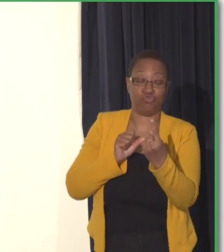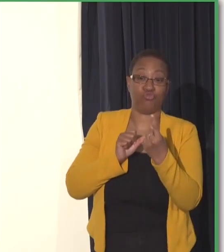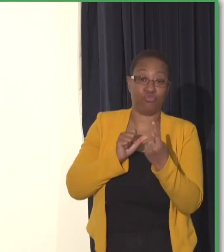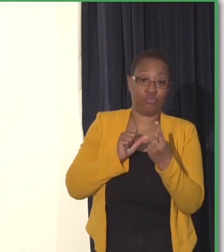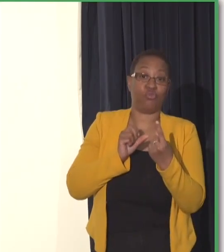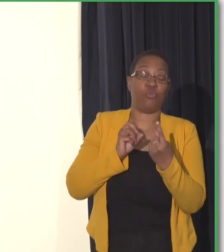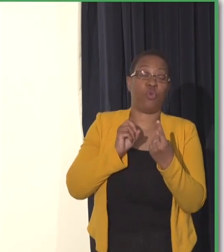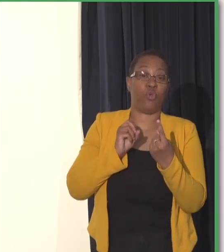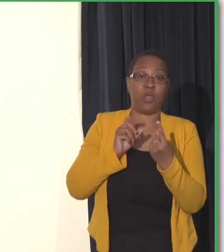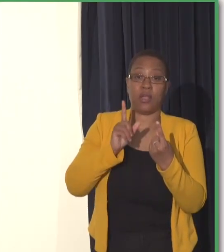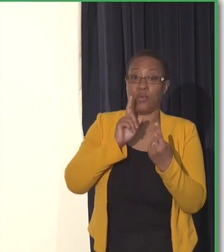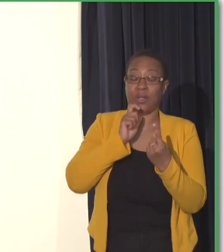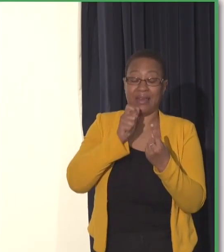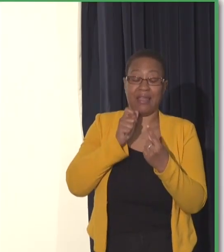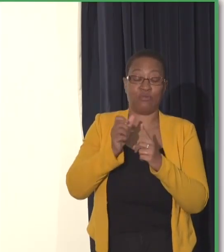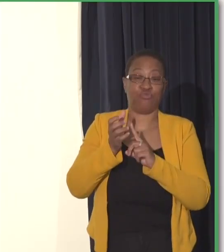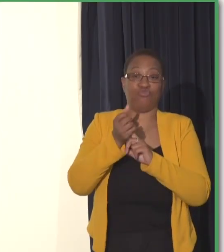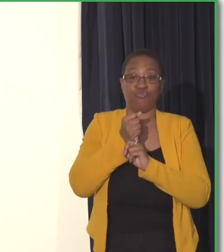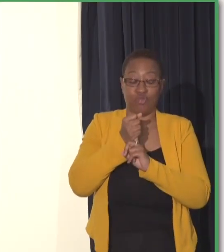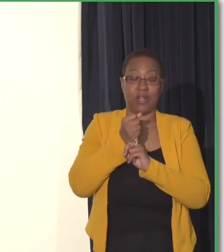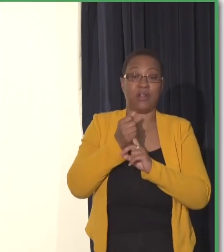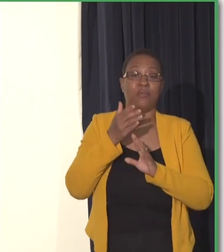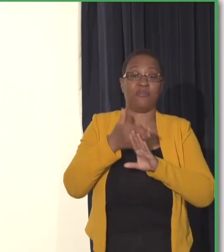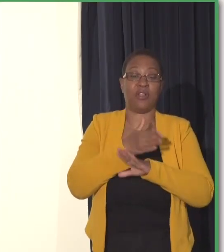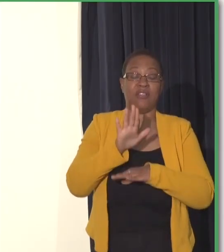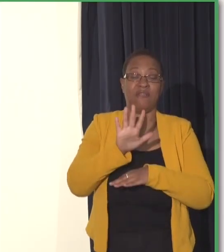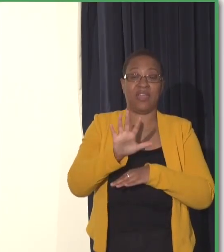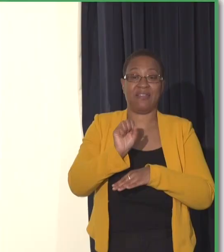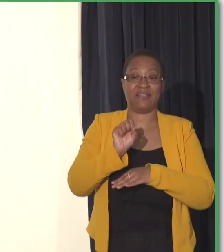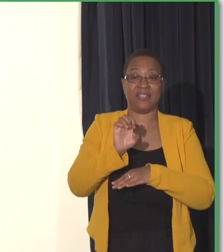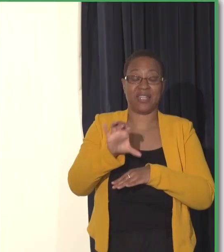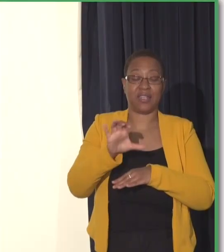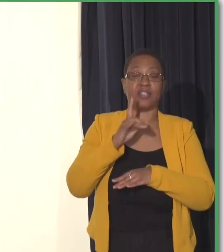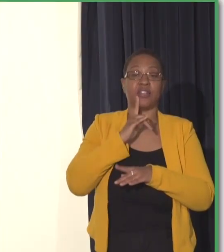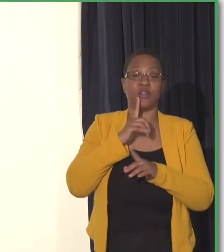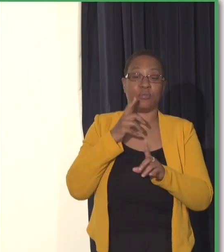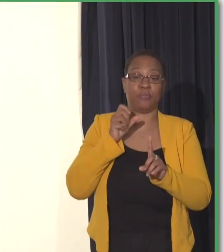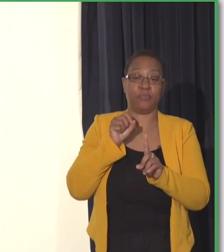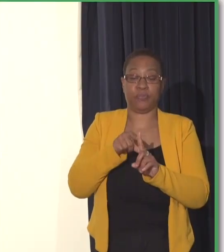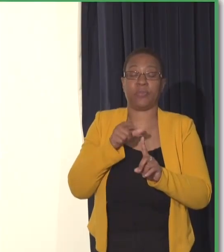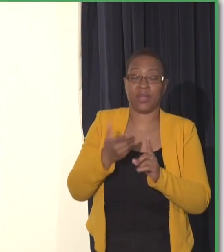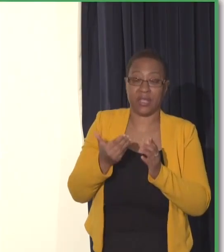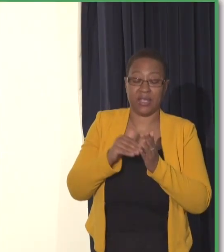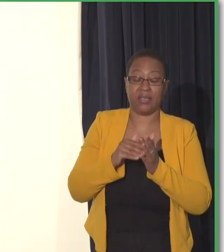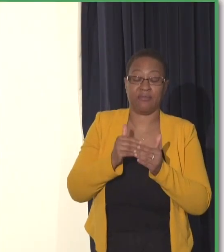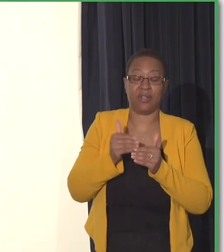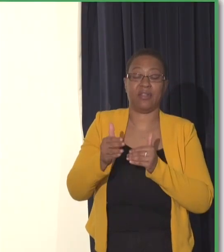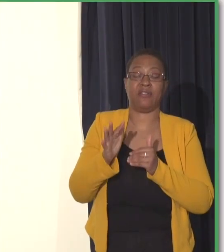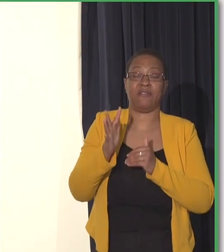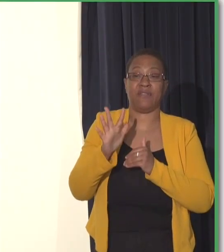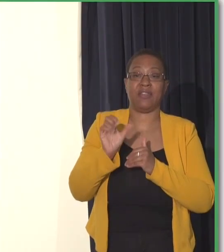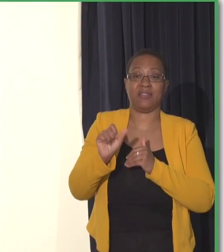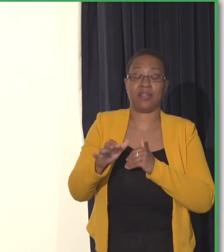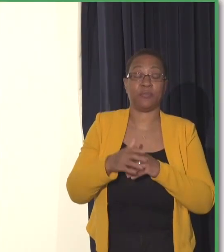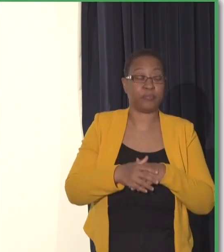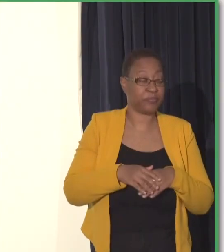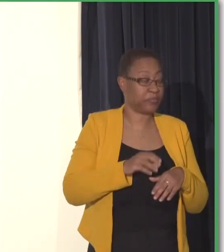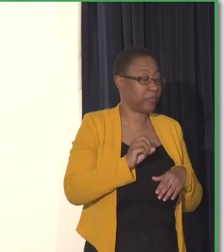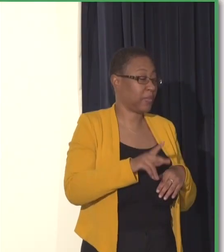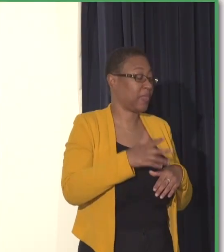get them restrained before in those 5 seconds, then they would be re-energized for another 5 seconds. So I'm all set, Chair.